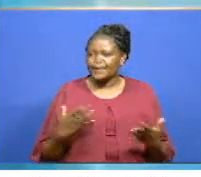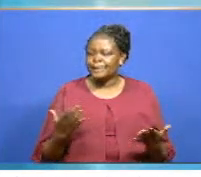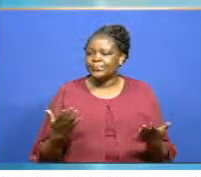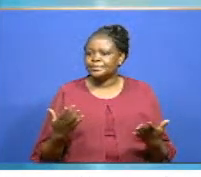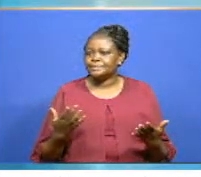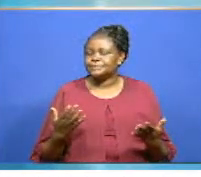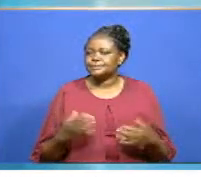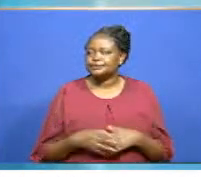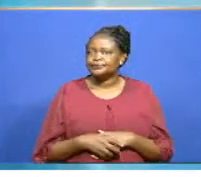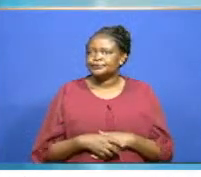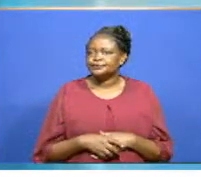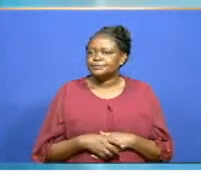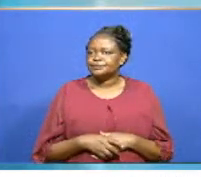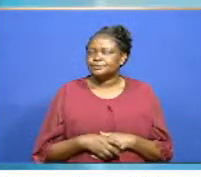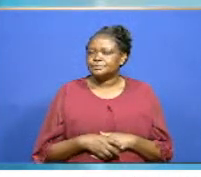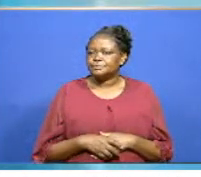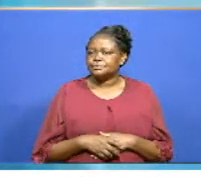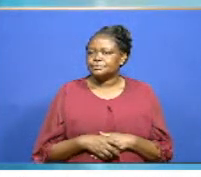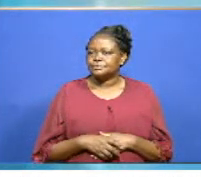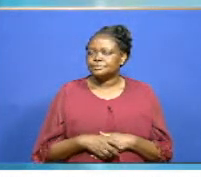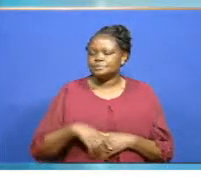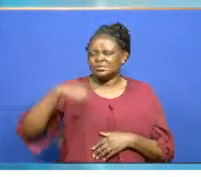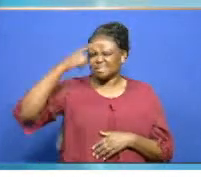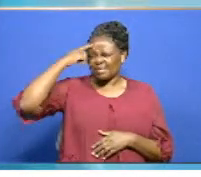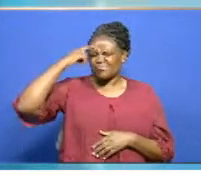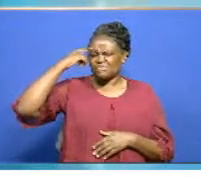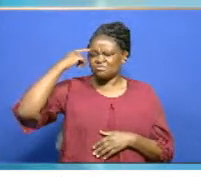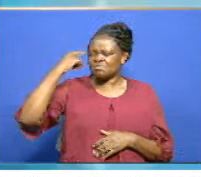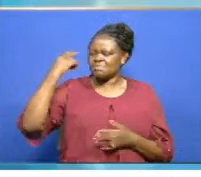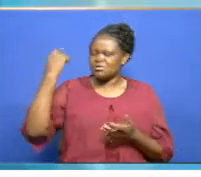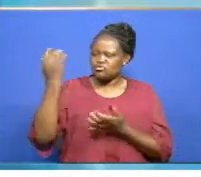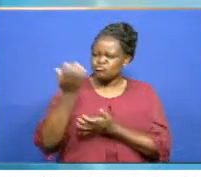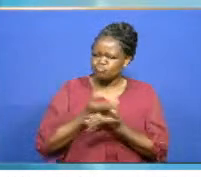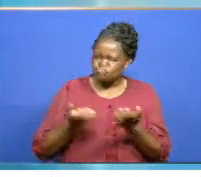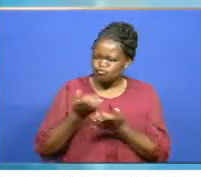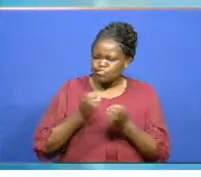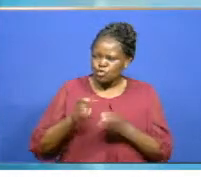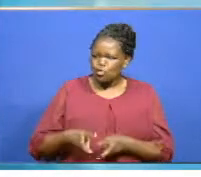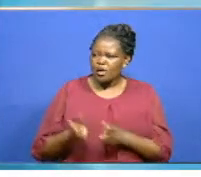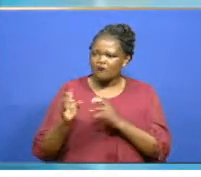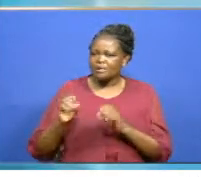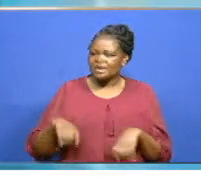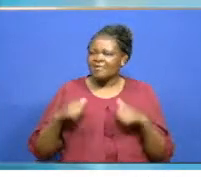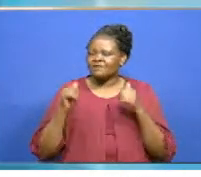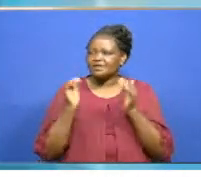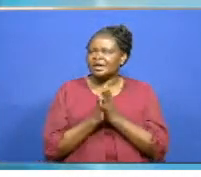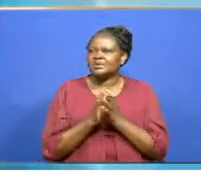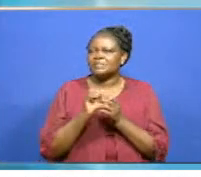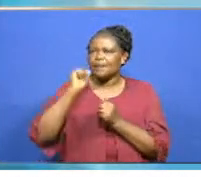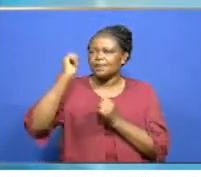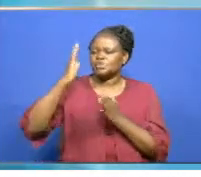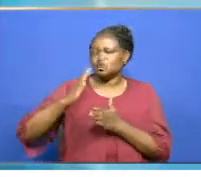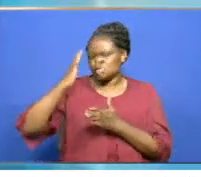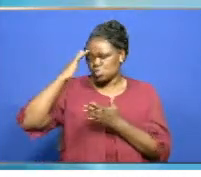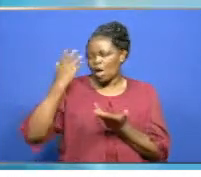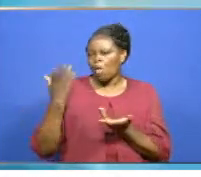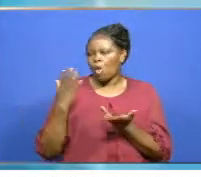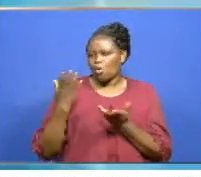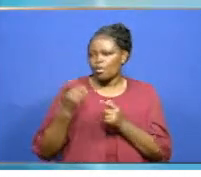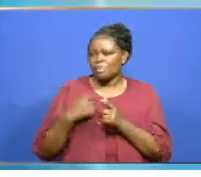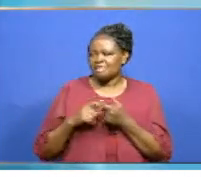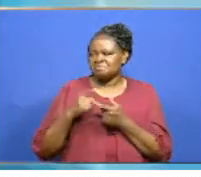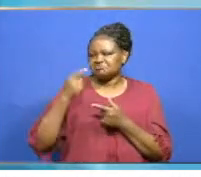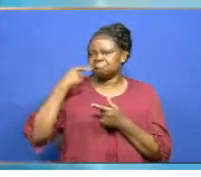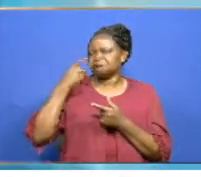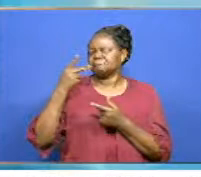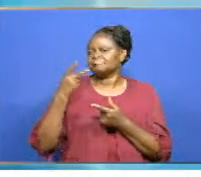their core economic subsistence way of life, and politicians know how to pick them out. So you look at that